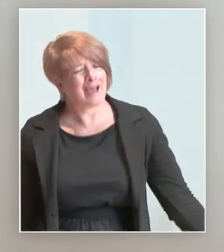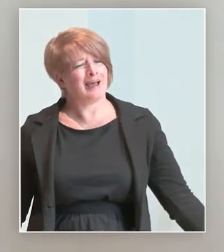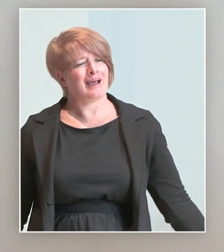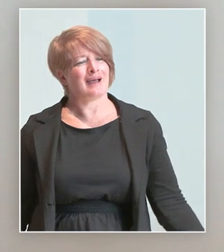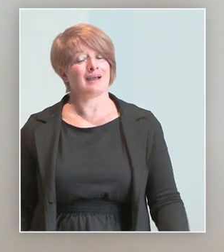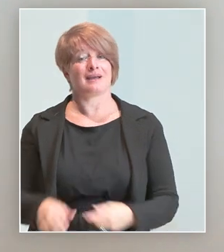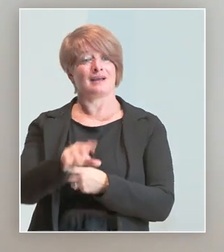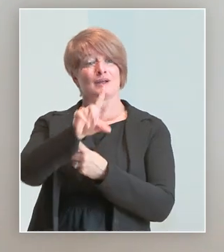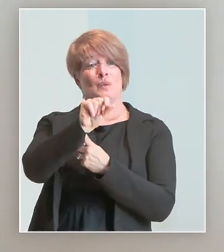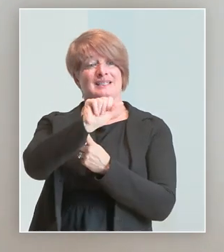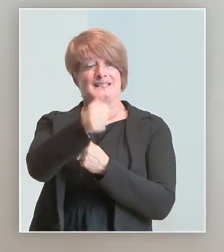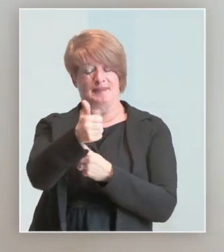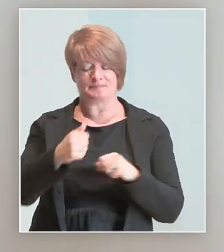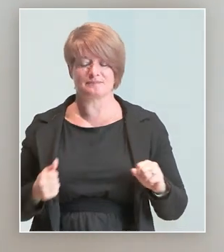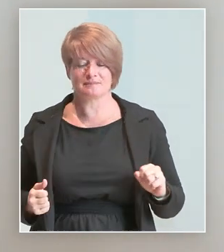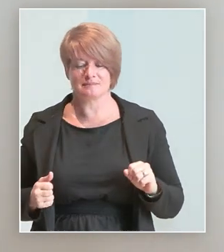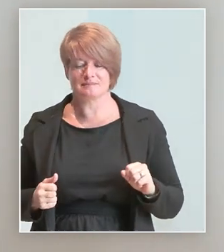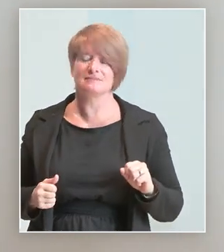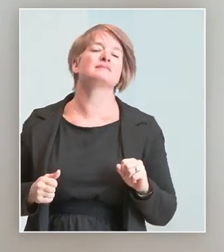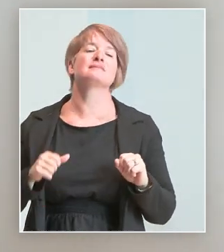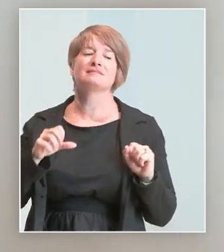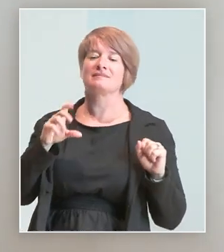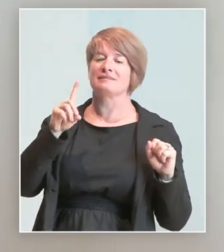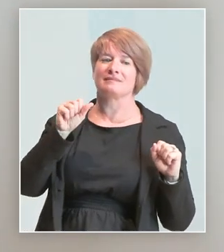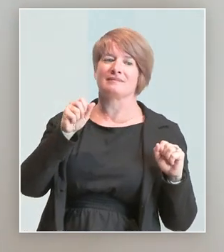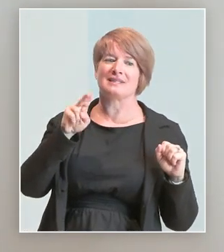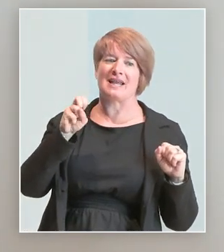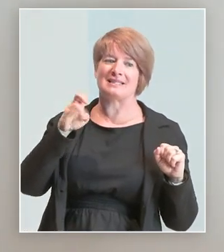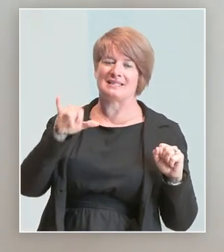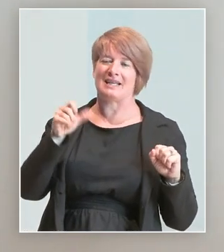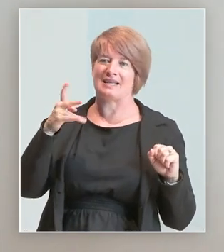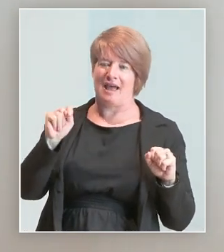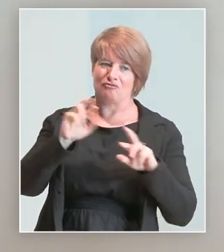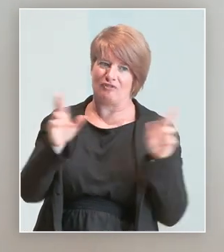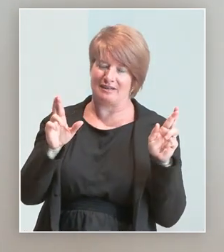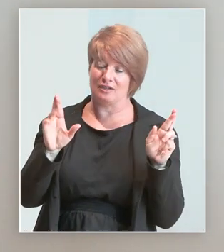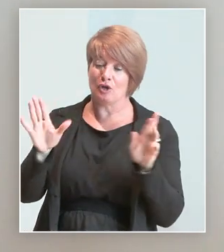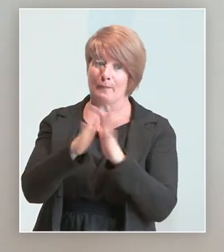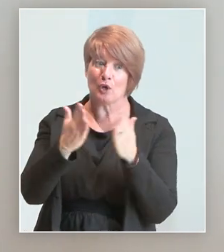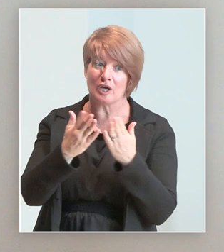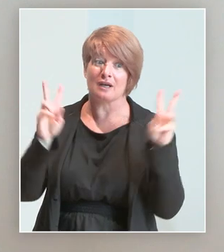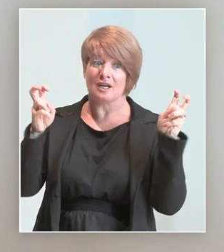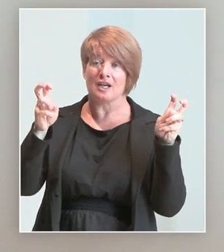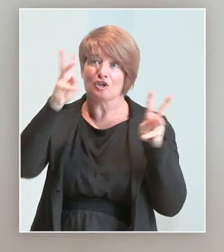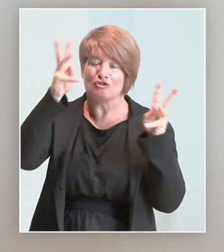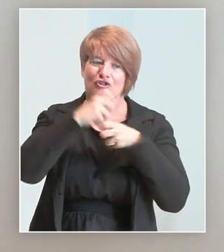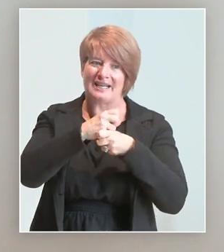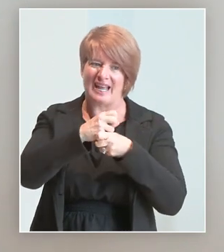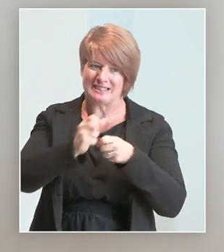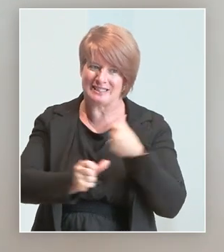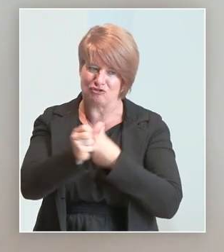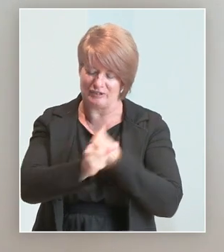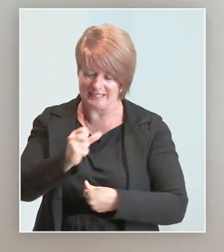In 2010, Edwidge Danticat was ready when she declared in her book, Create Dangerously, The Immigrant Artist